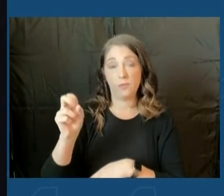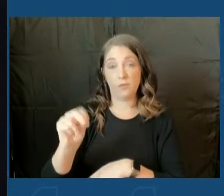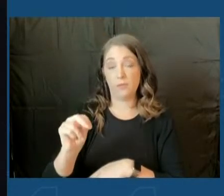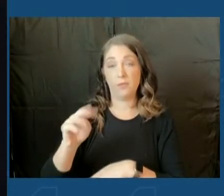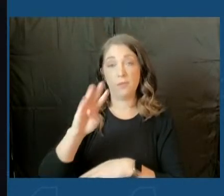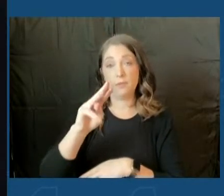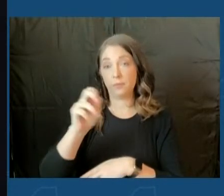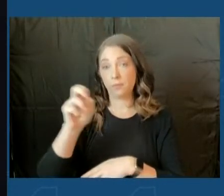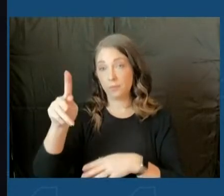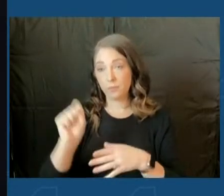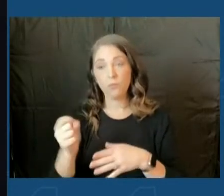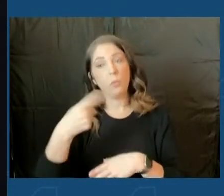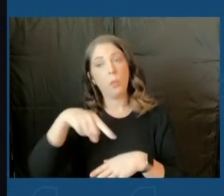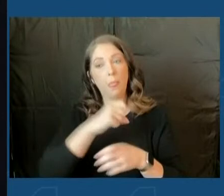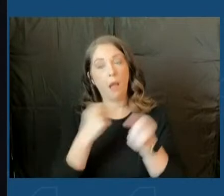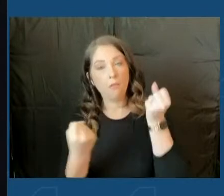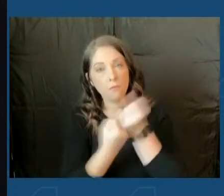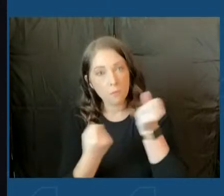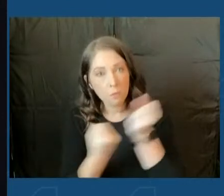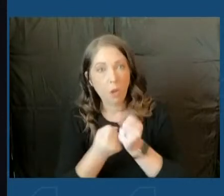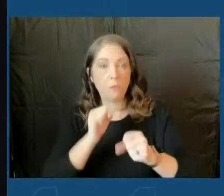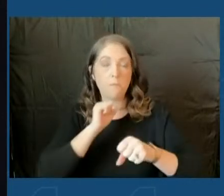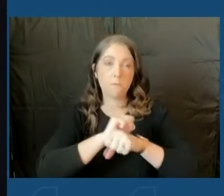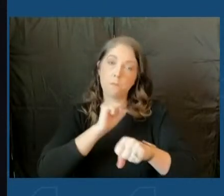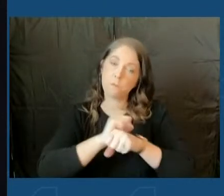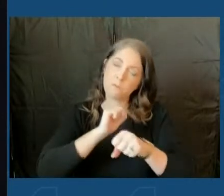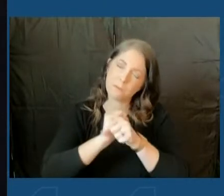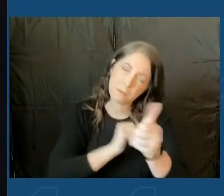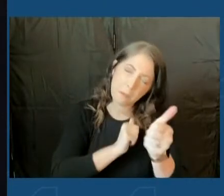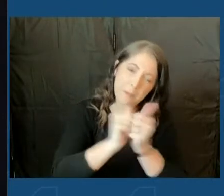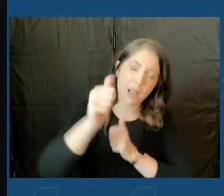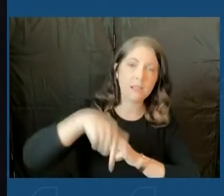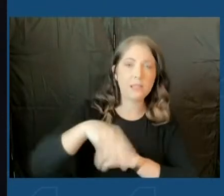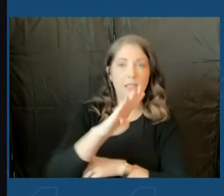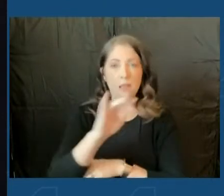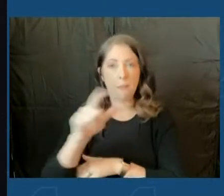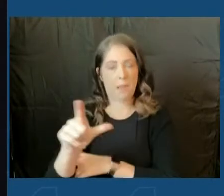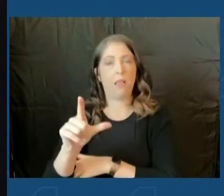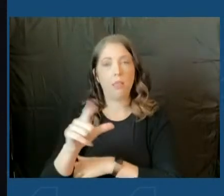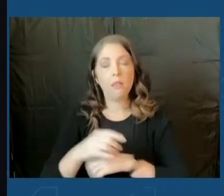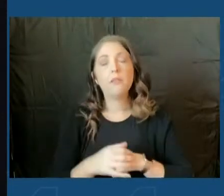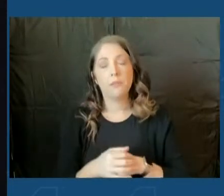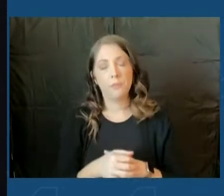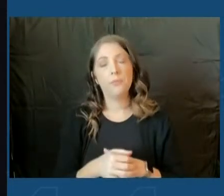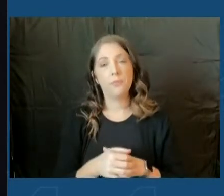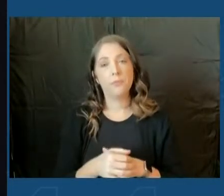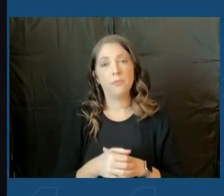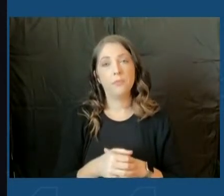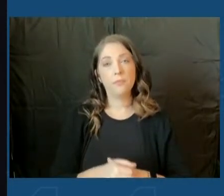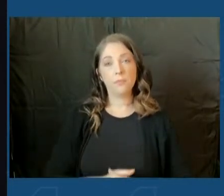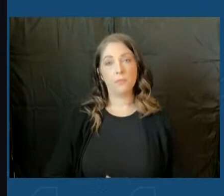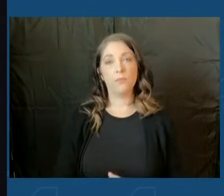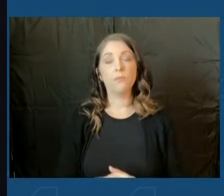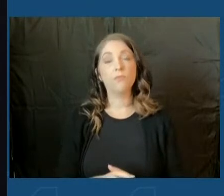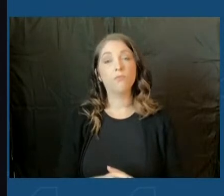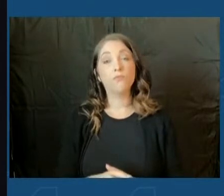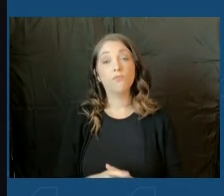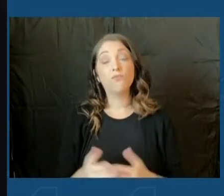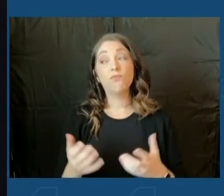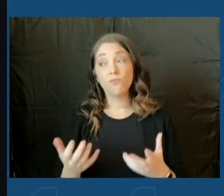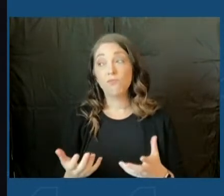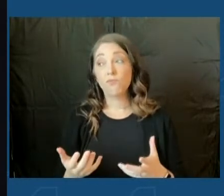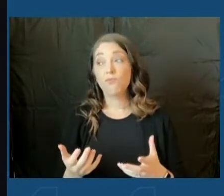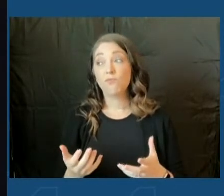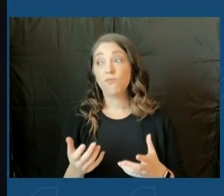who sponsored and worked tirelessly to pass these bills in the People's House. And it's fitting that we're holding this today